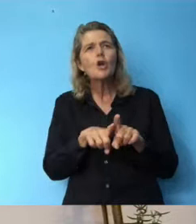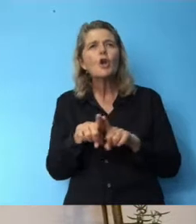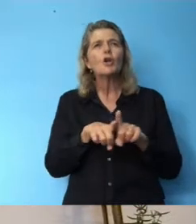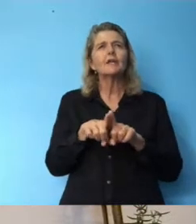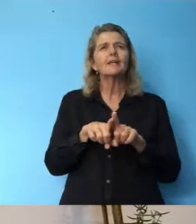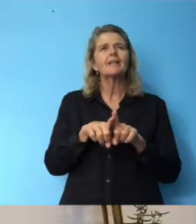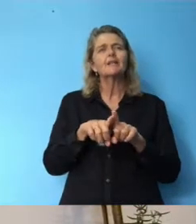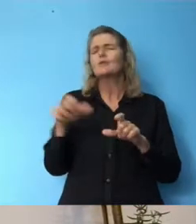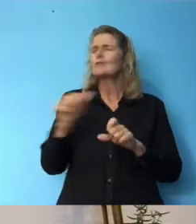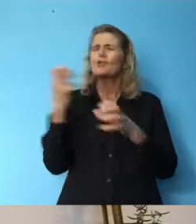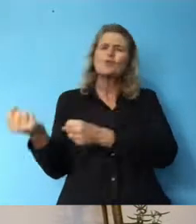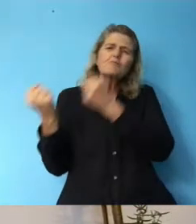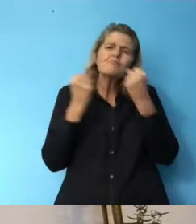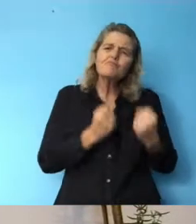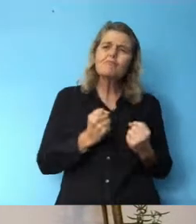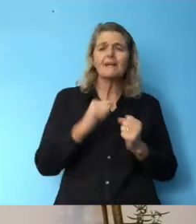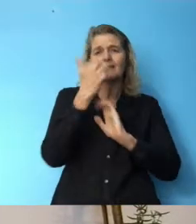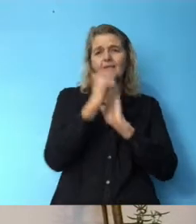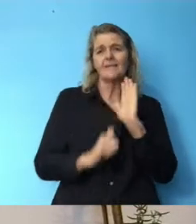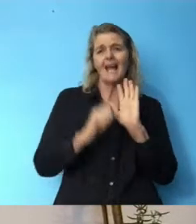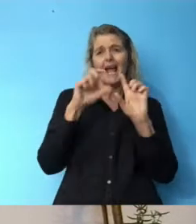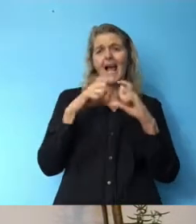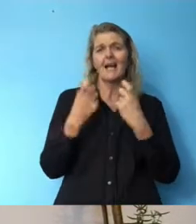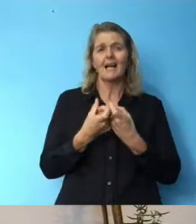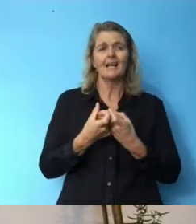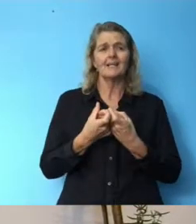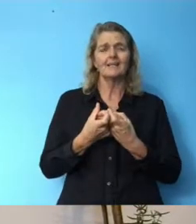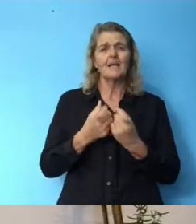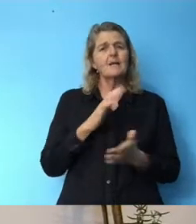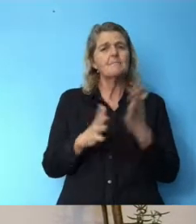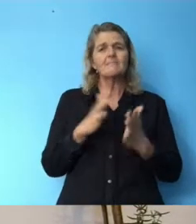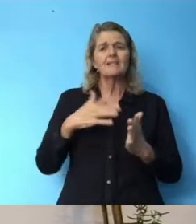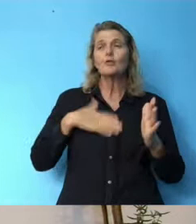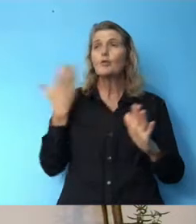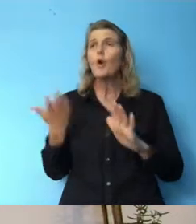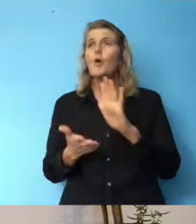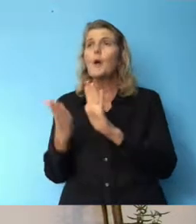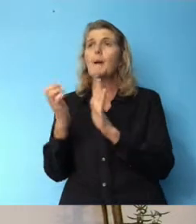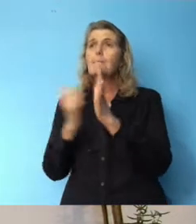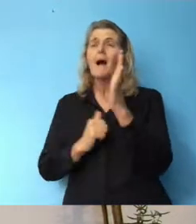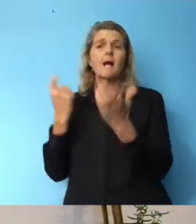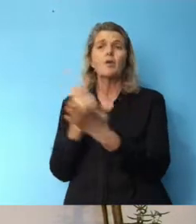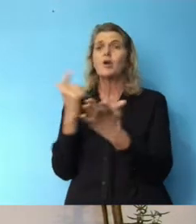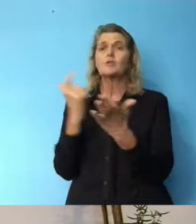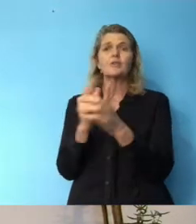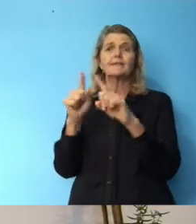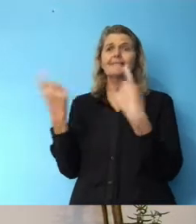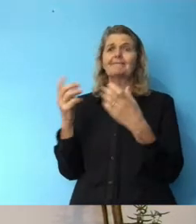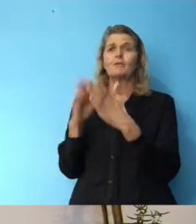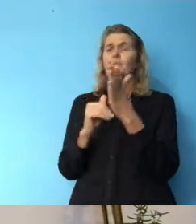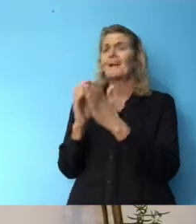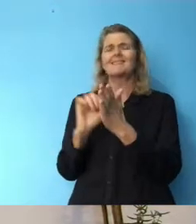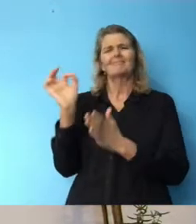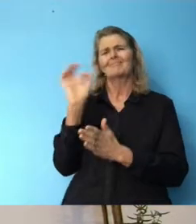classes. It means that when you go to the store, you don't have to buy a lot of paints. You can just buy 3 good quality paints in your primary colours to